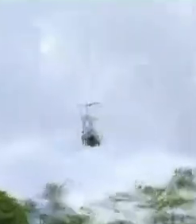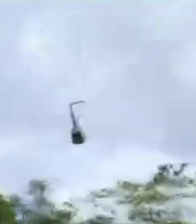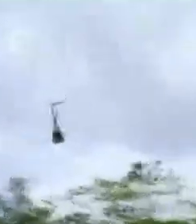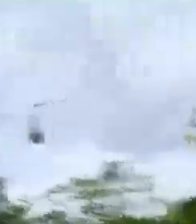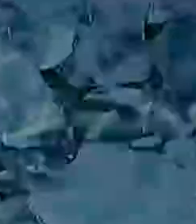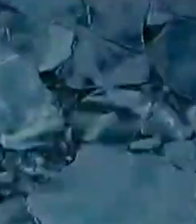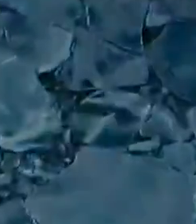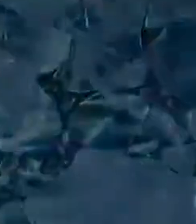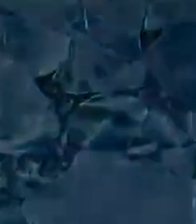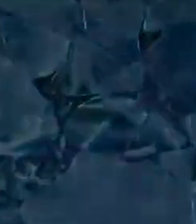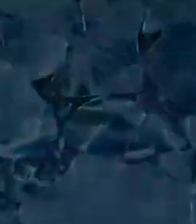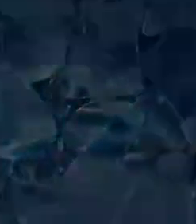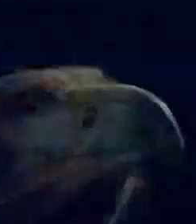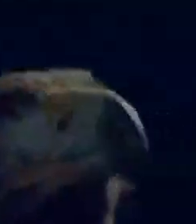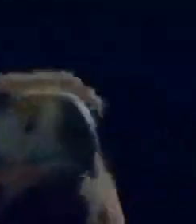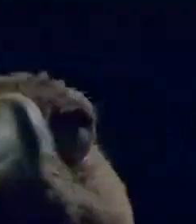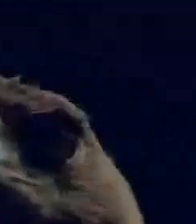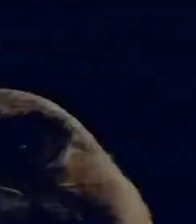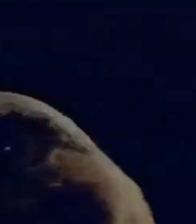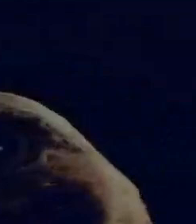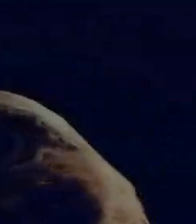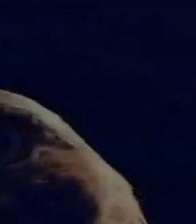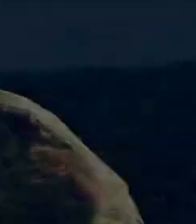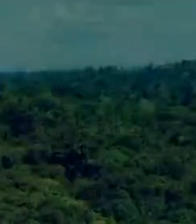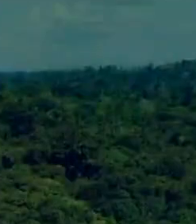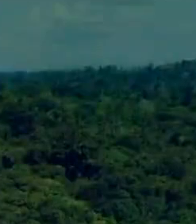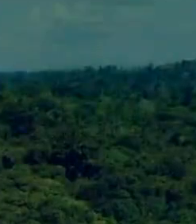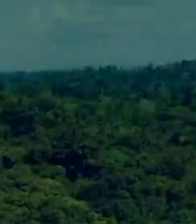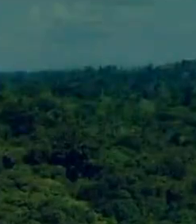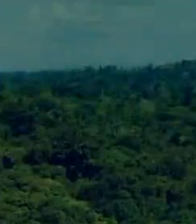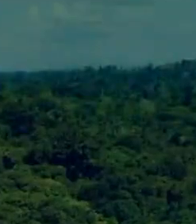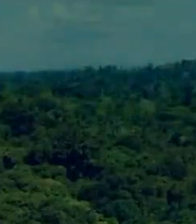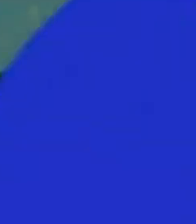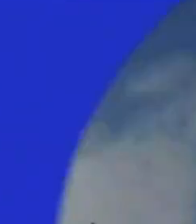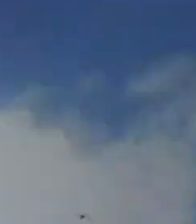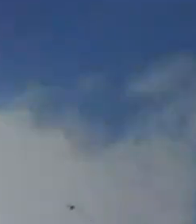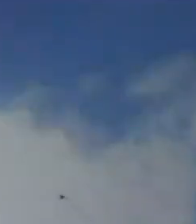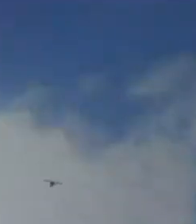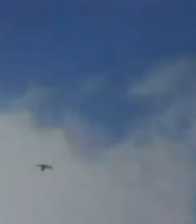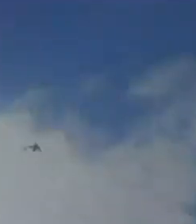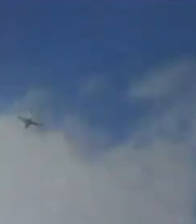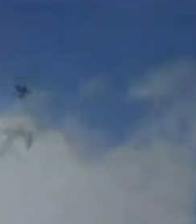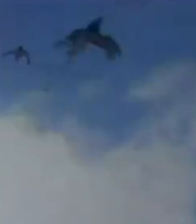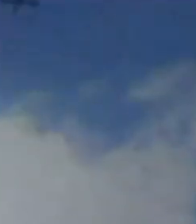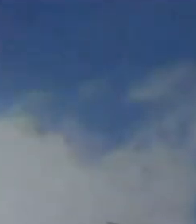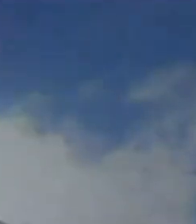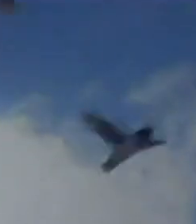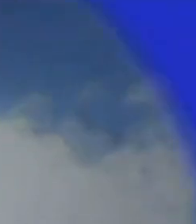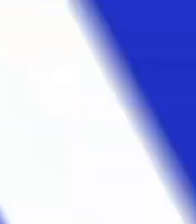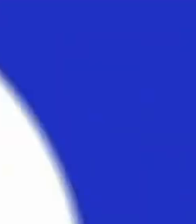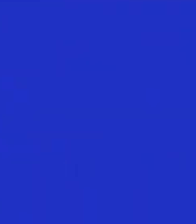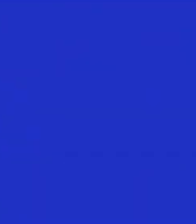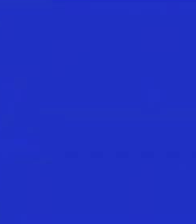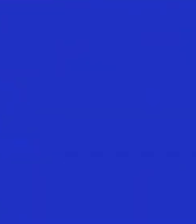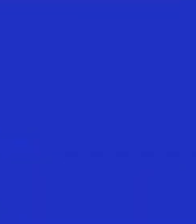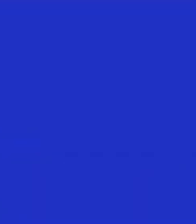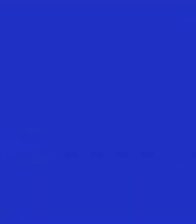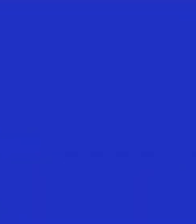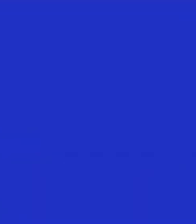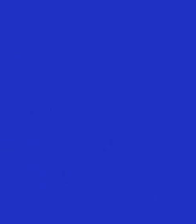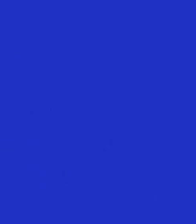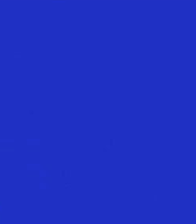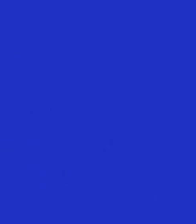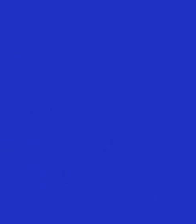every explorer's dream. Nature, Nova, and Expedition. Wednesday night, starting at 8/7 Central. Only